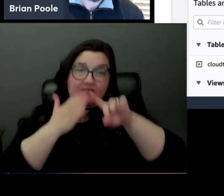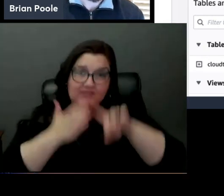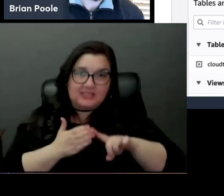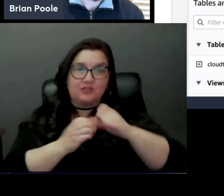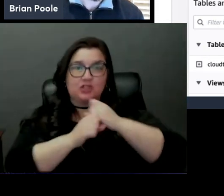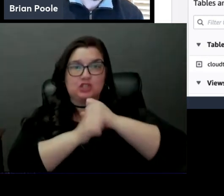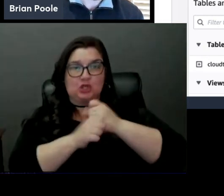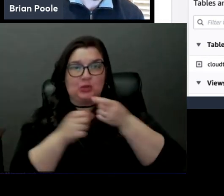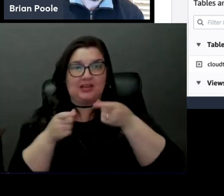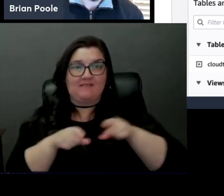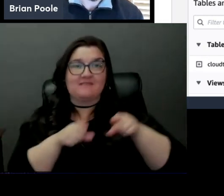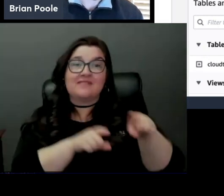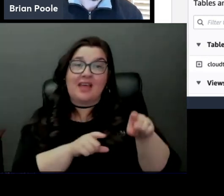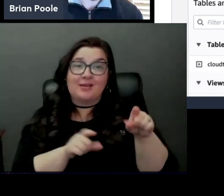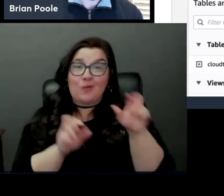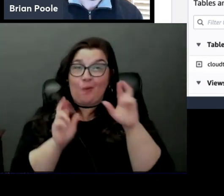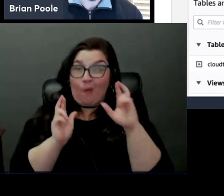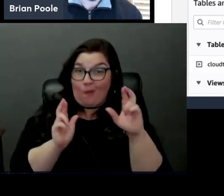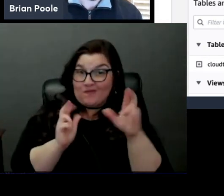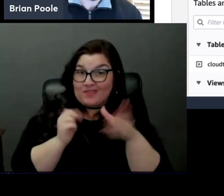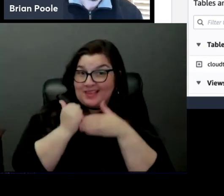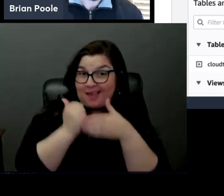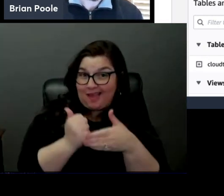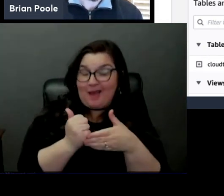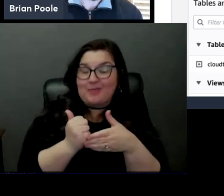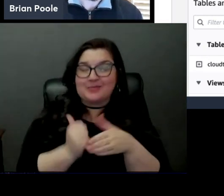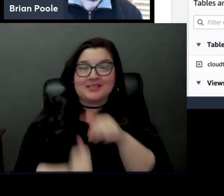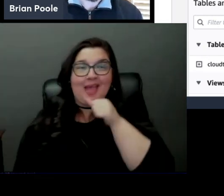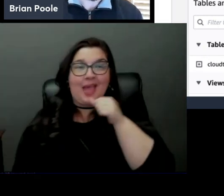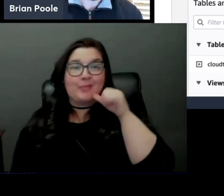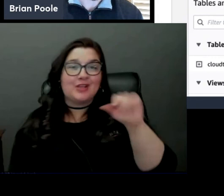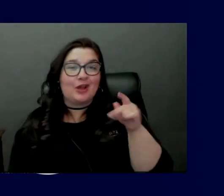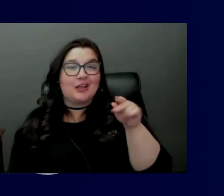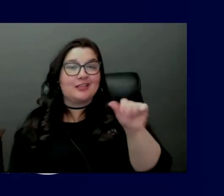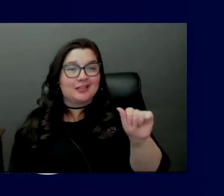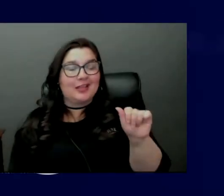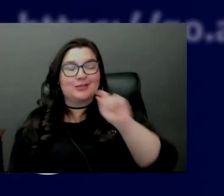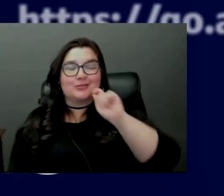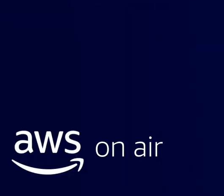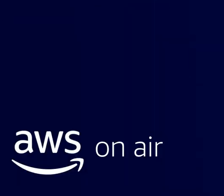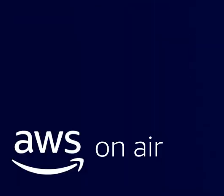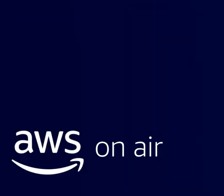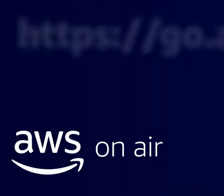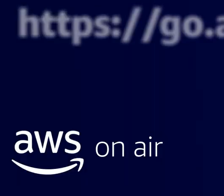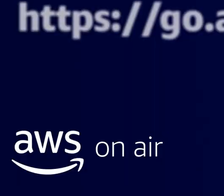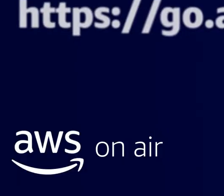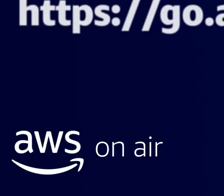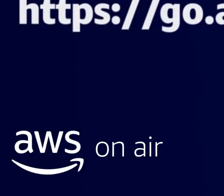I hope that helps. Amazon Athena is really cool, and I hope you have a chance to check it out.